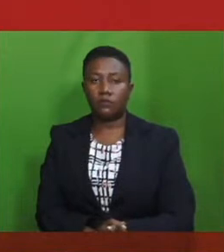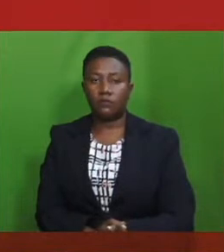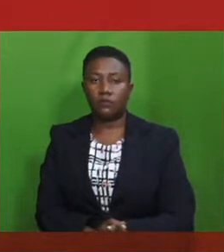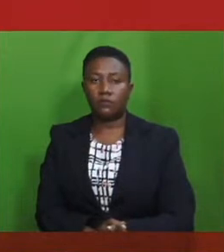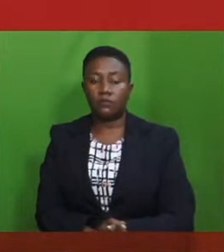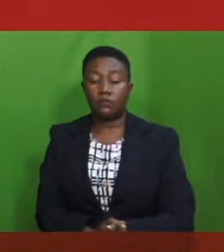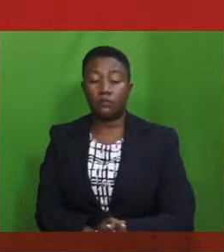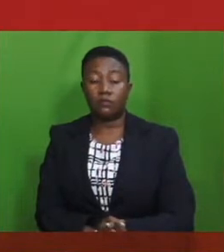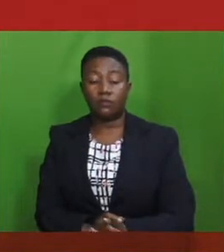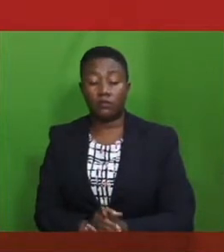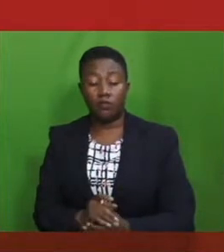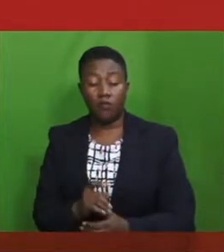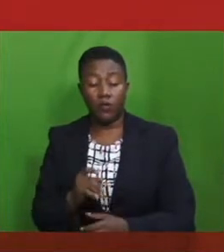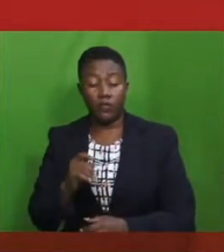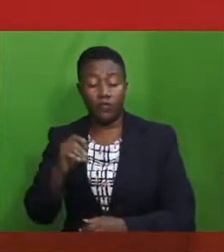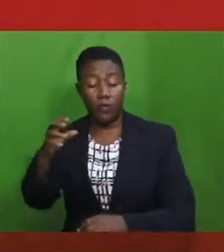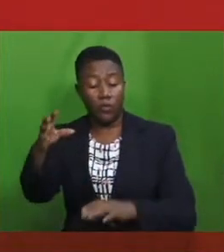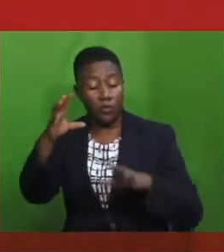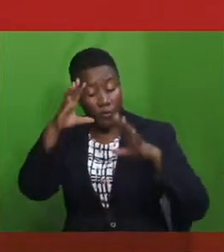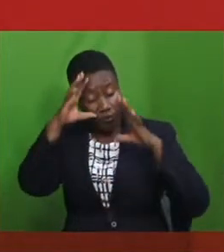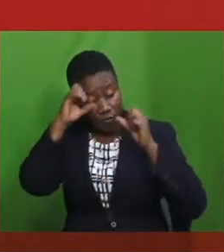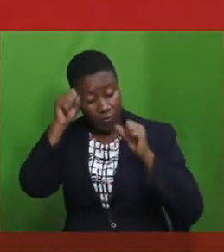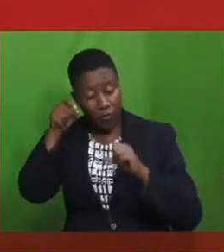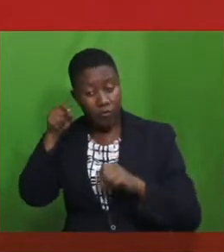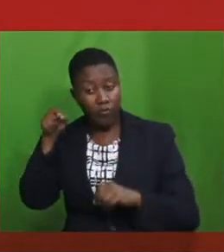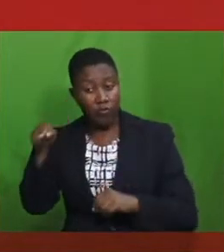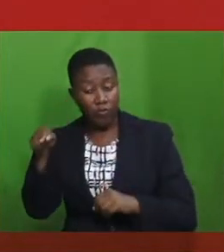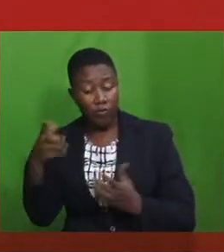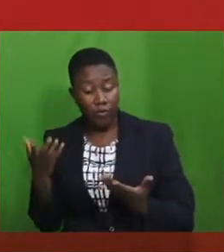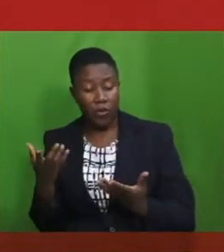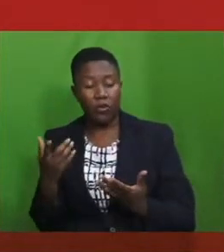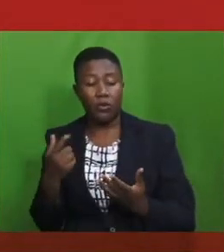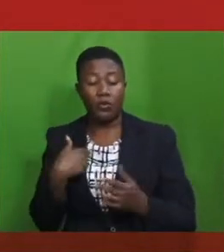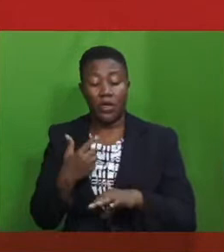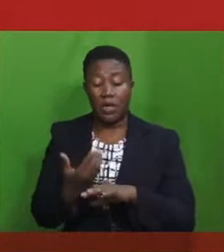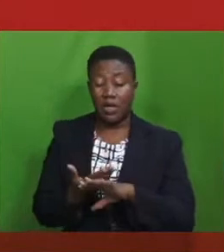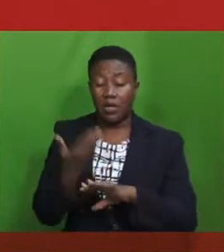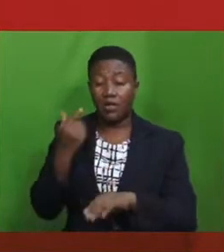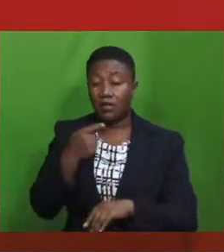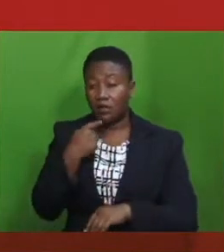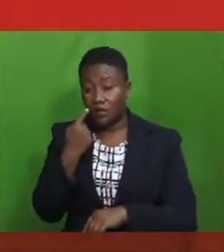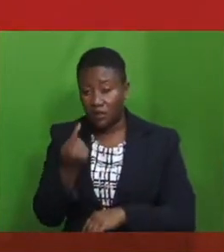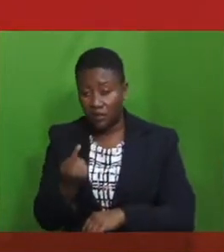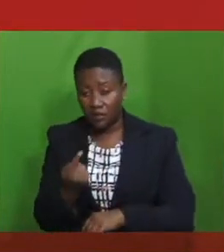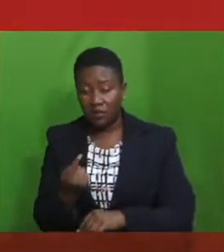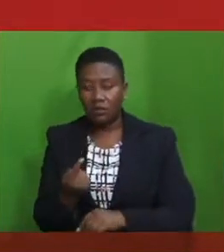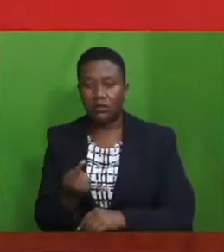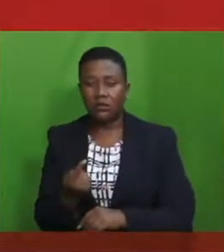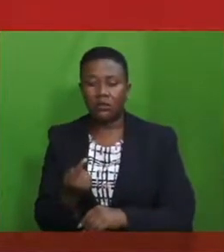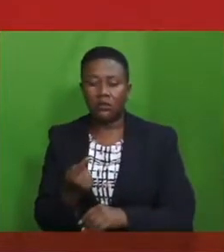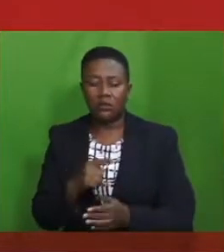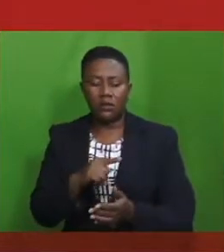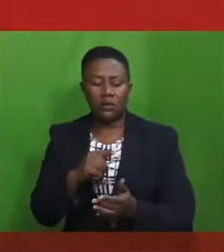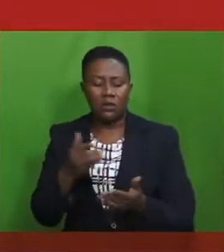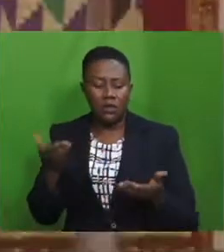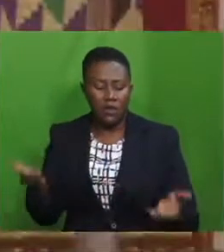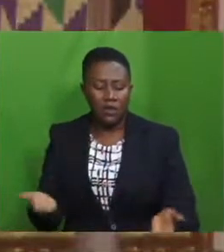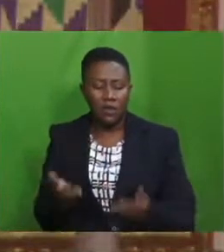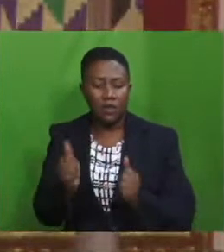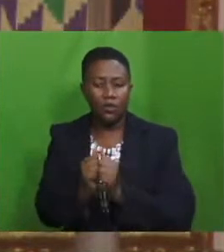His Excellency the President, as I indicated, is here with his